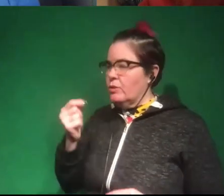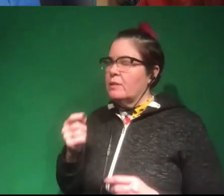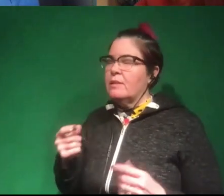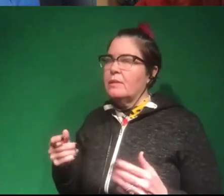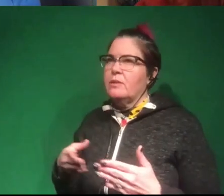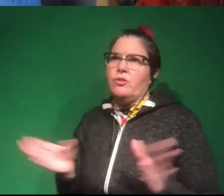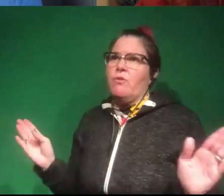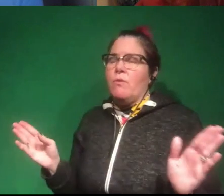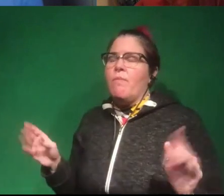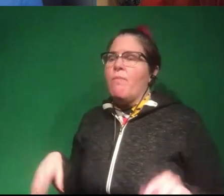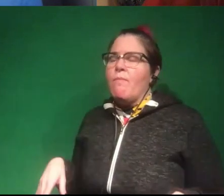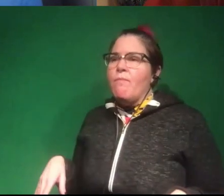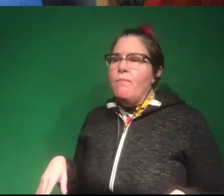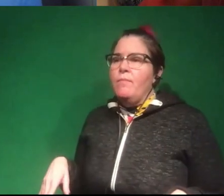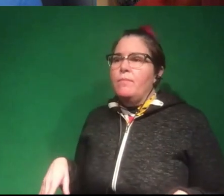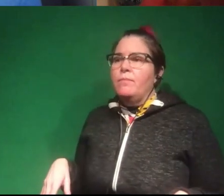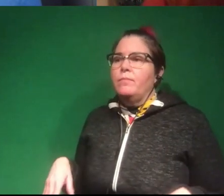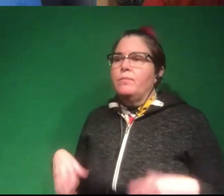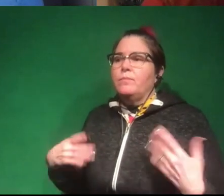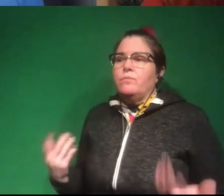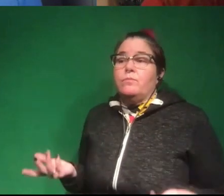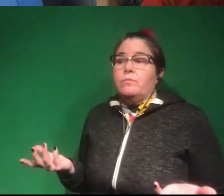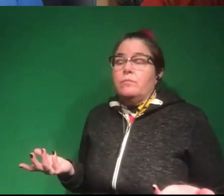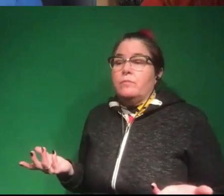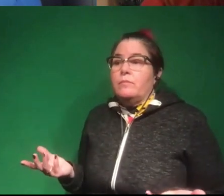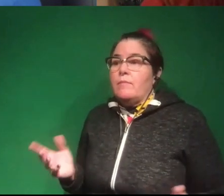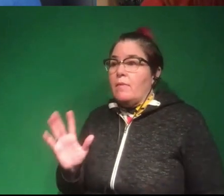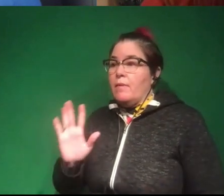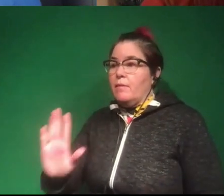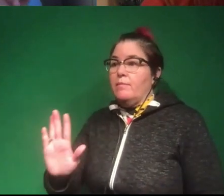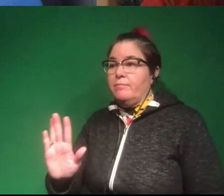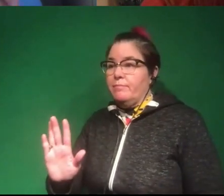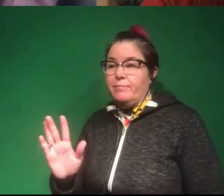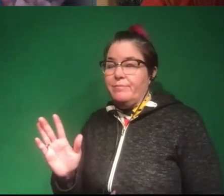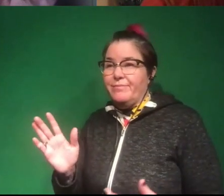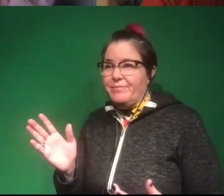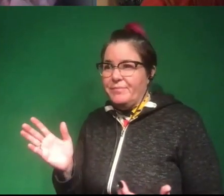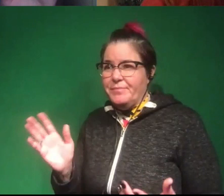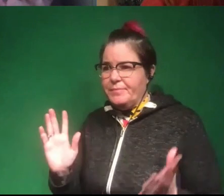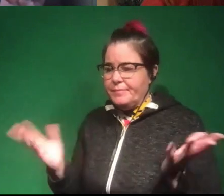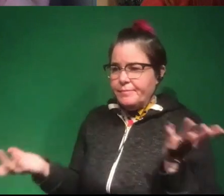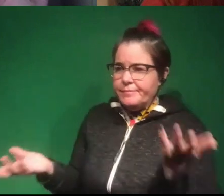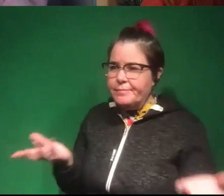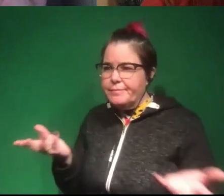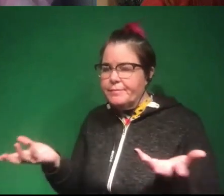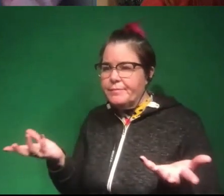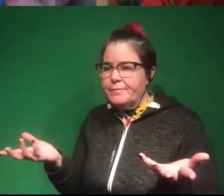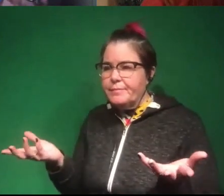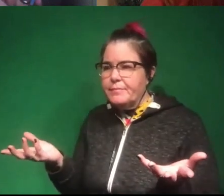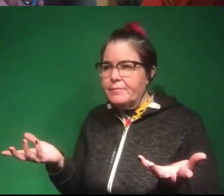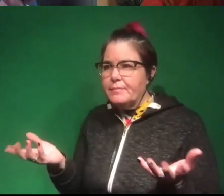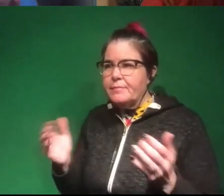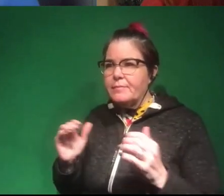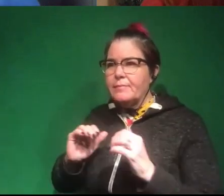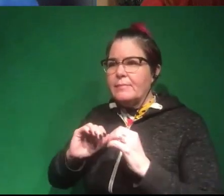and colonies is what are the actual, like, where is the distinction of how an ant is